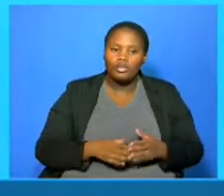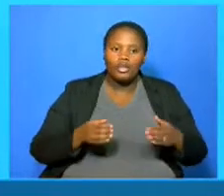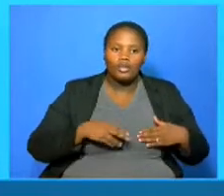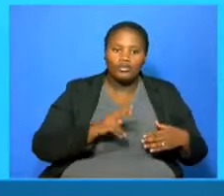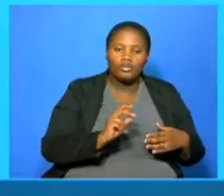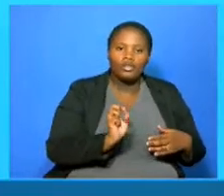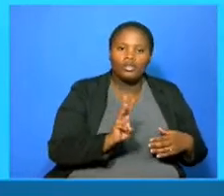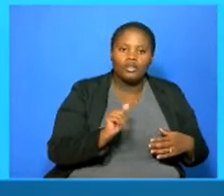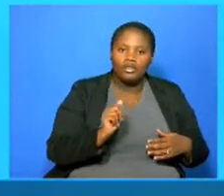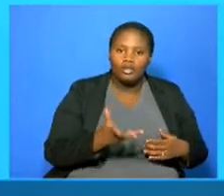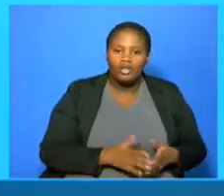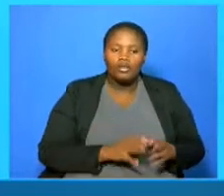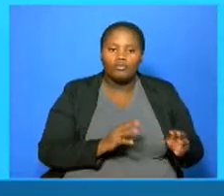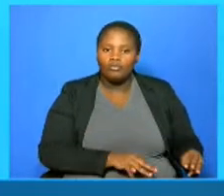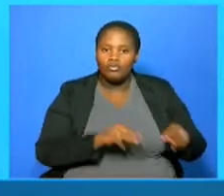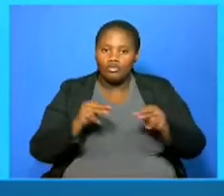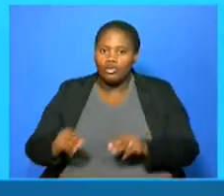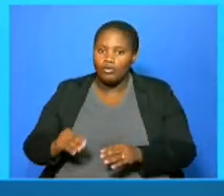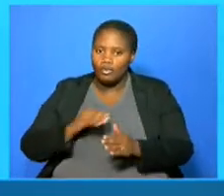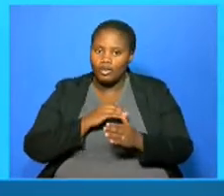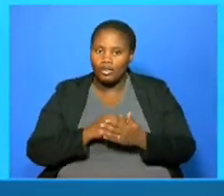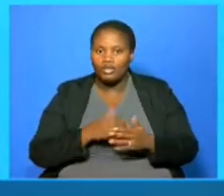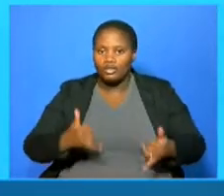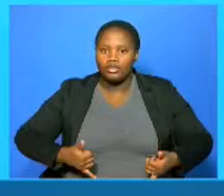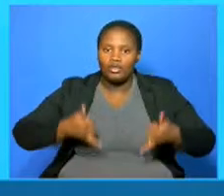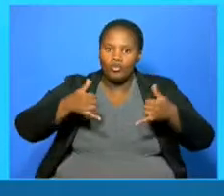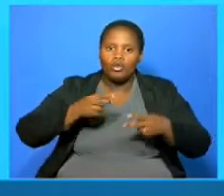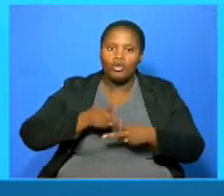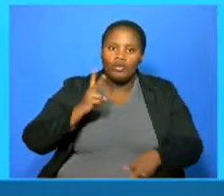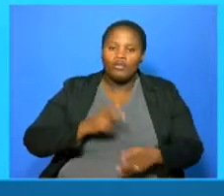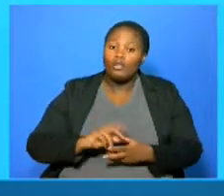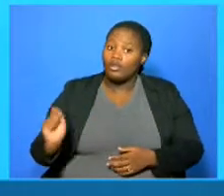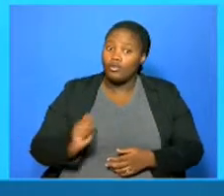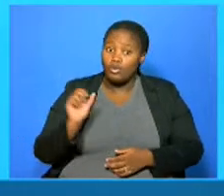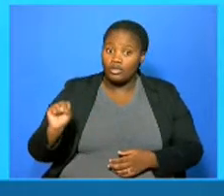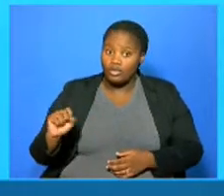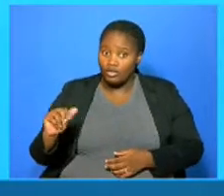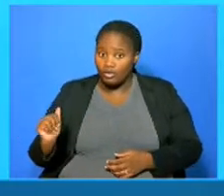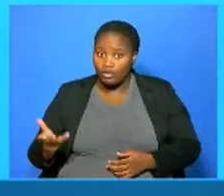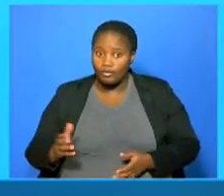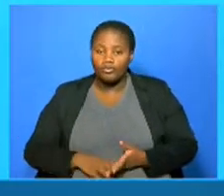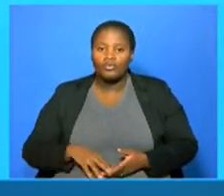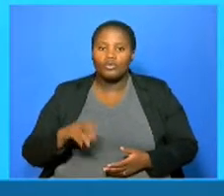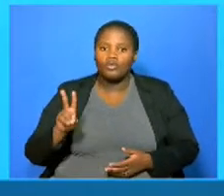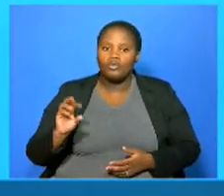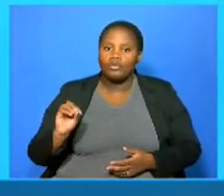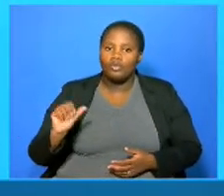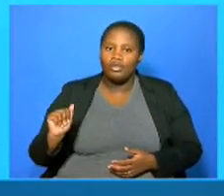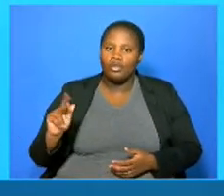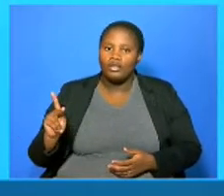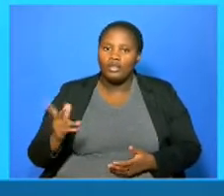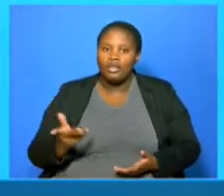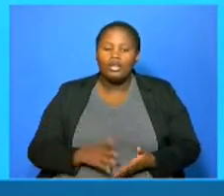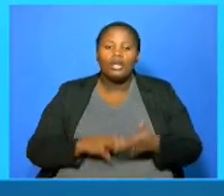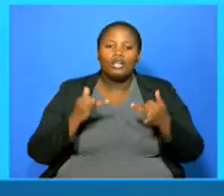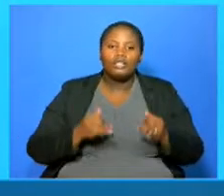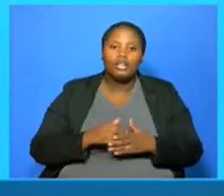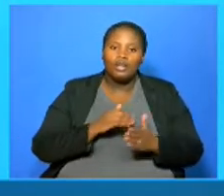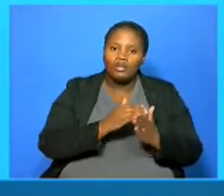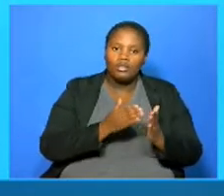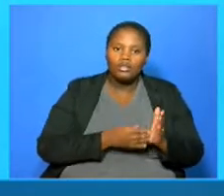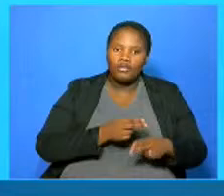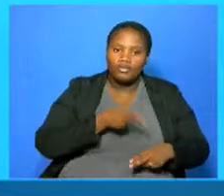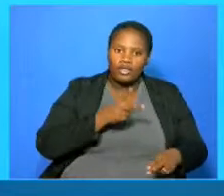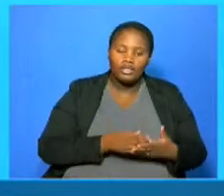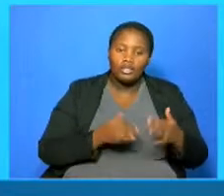sensation Magnawa has progressed to the semifinals after defeating South African Ryan Zvoak in the quarterfinals. Nawa won all the